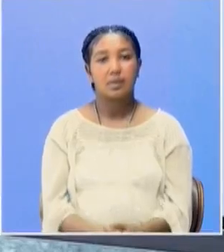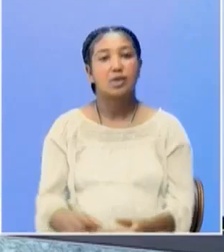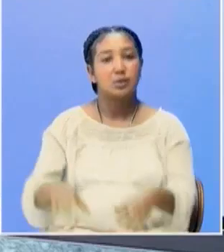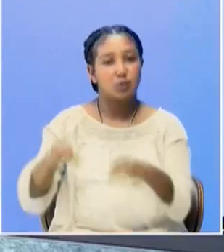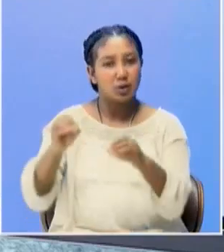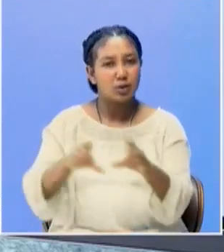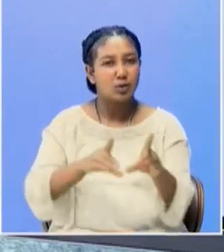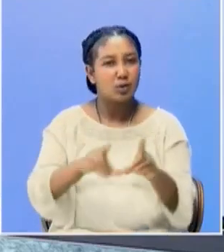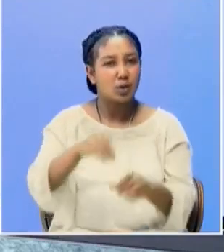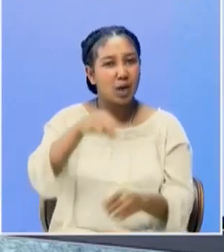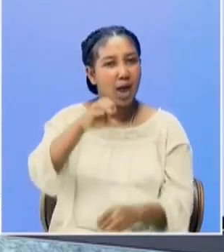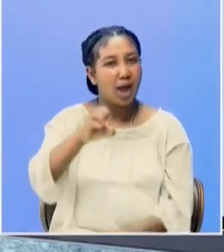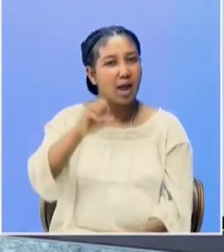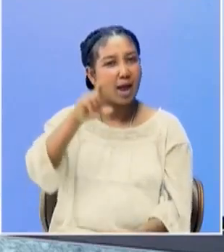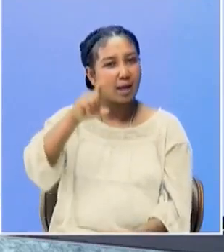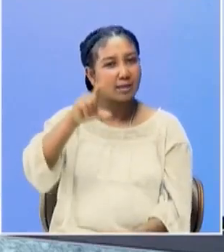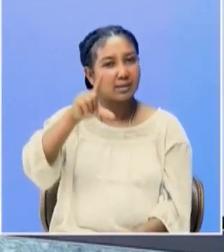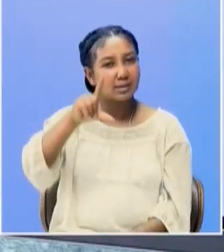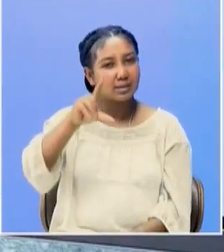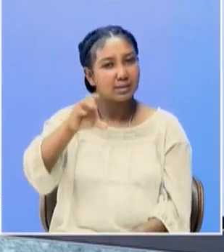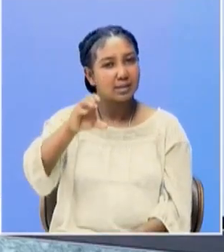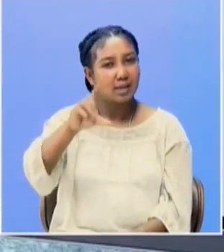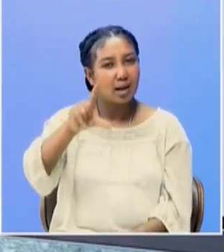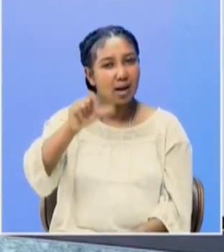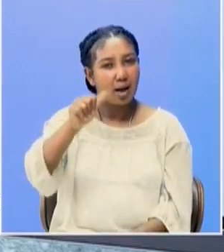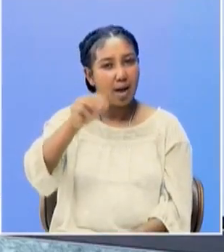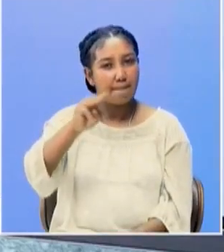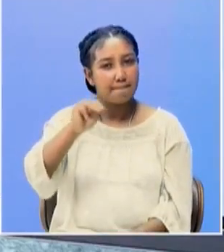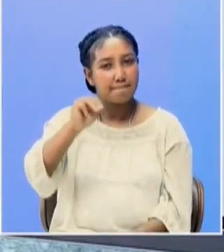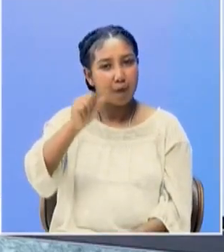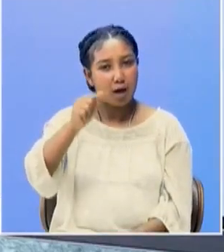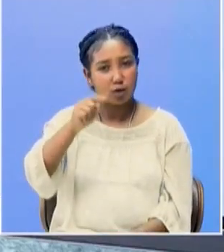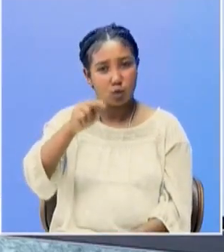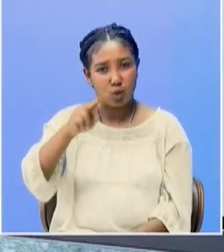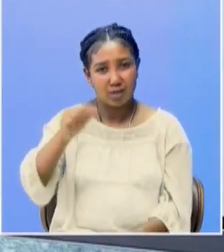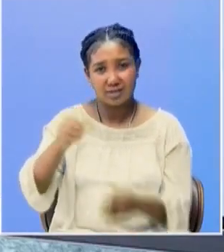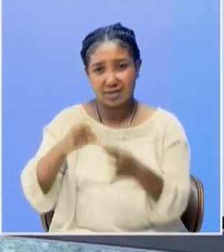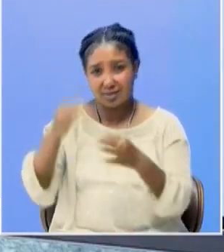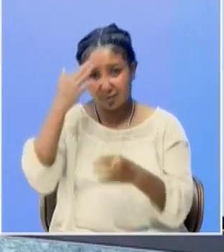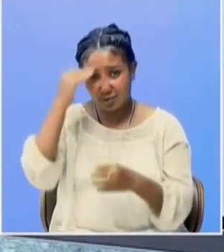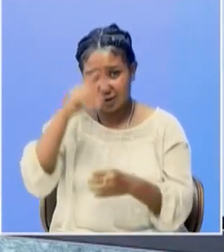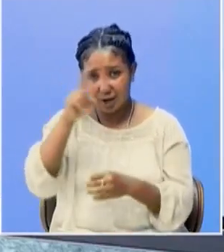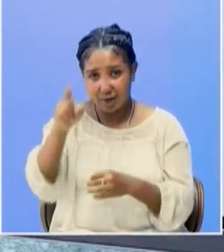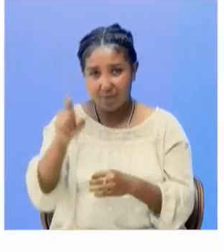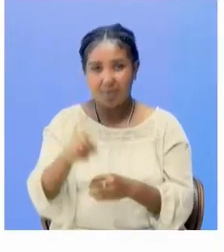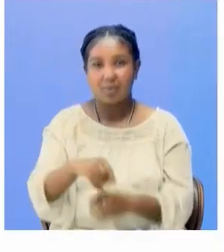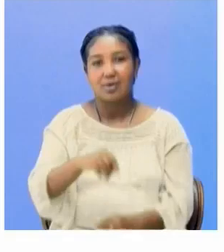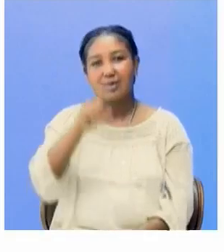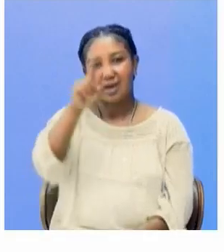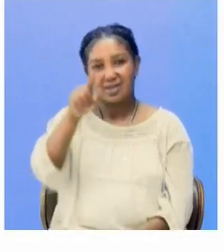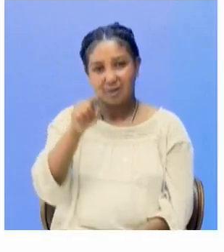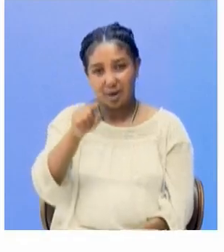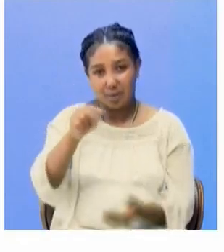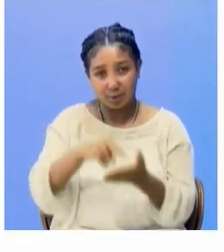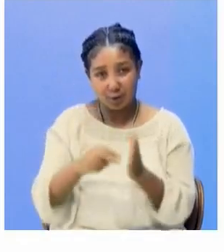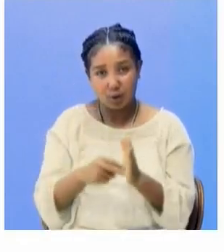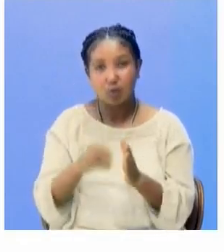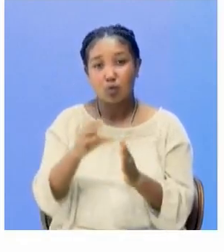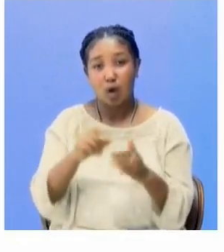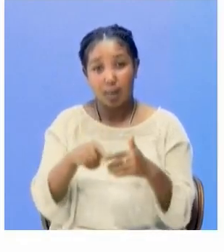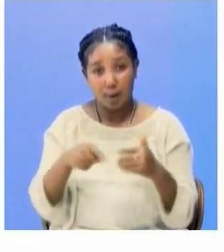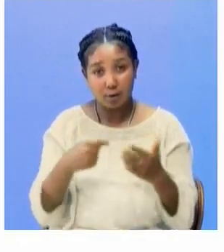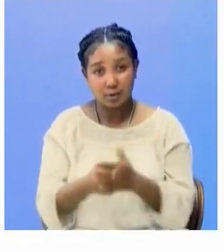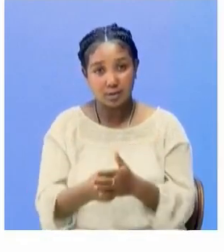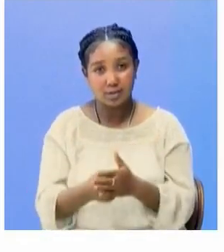Students, do you know what exclamatory sentence means? Yes, we use exclamatory sentence to talk about